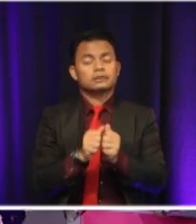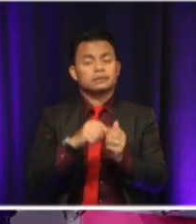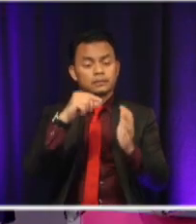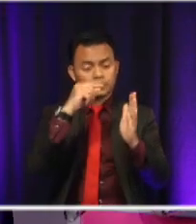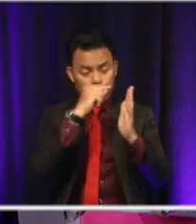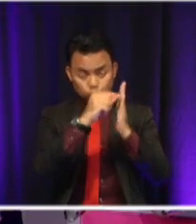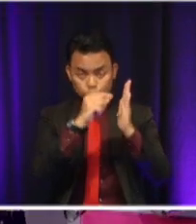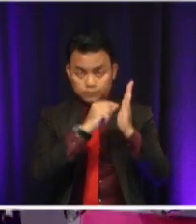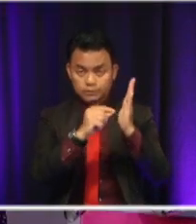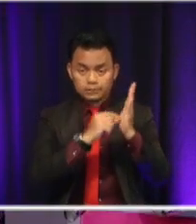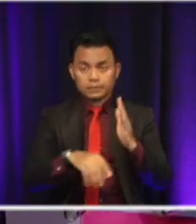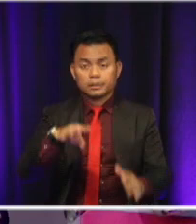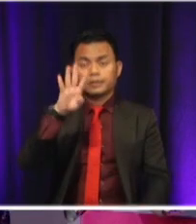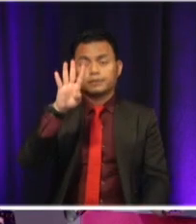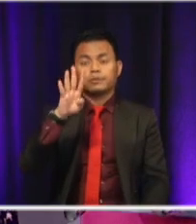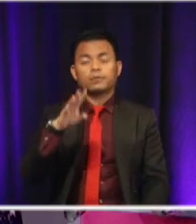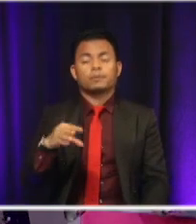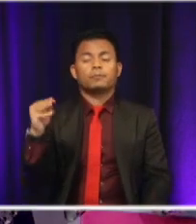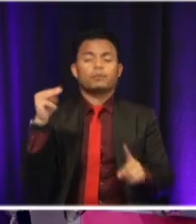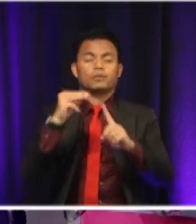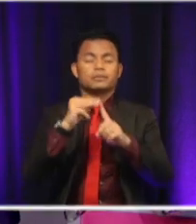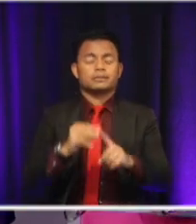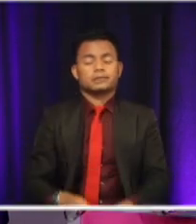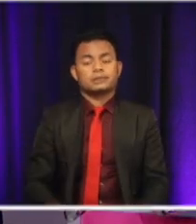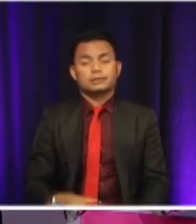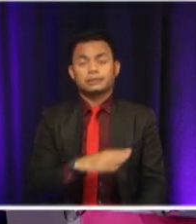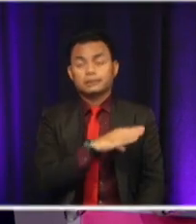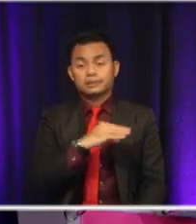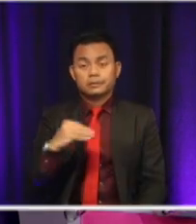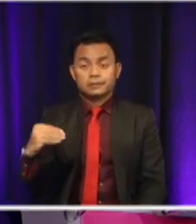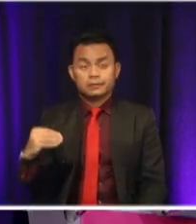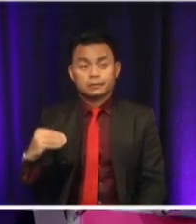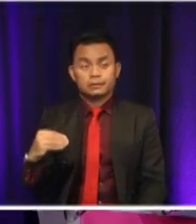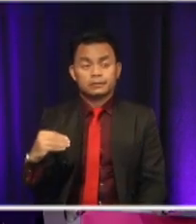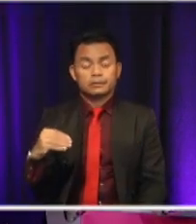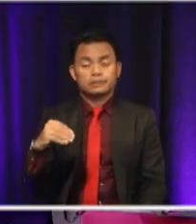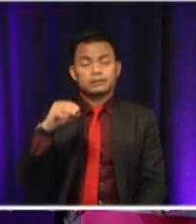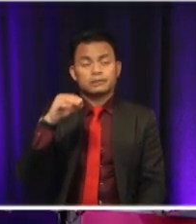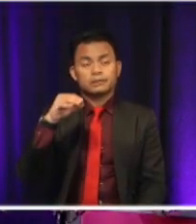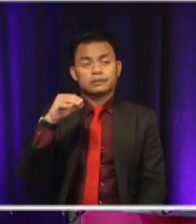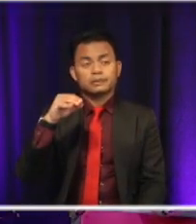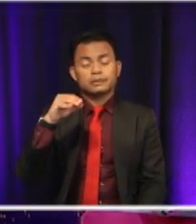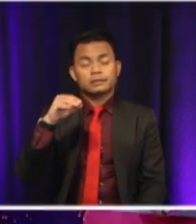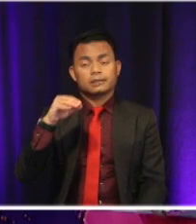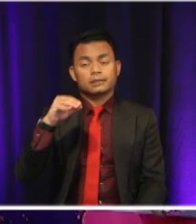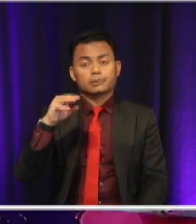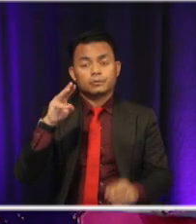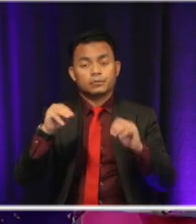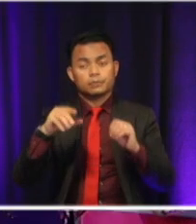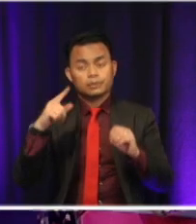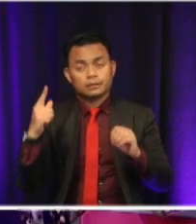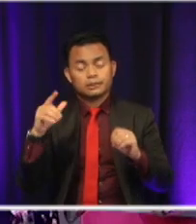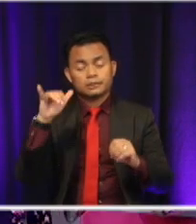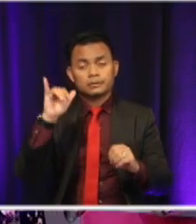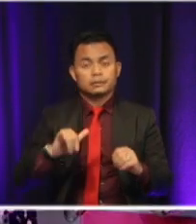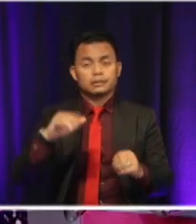could have another candidate identify, for example, 3 poetic devices